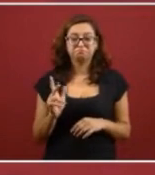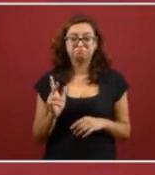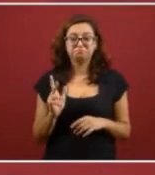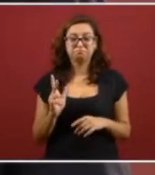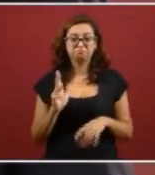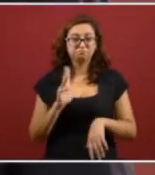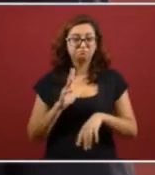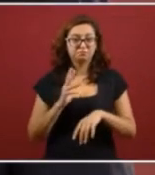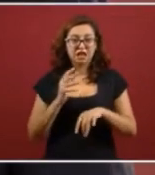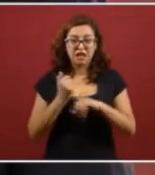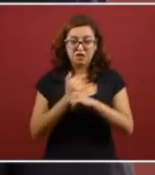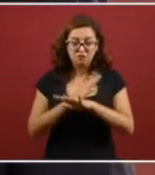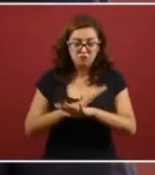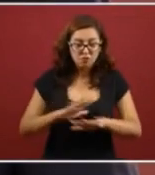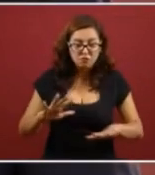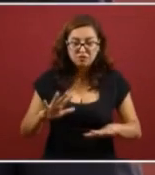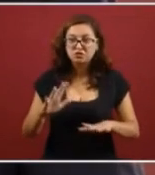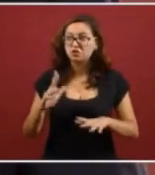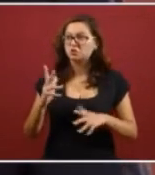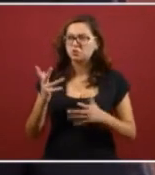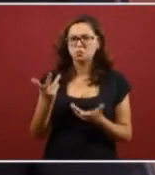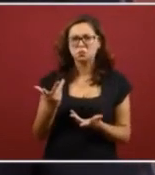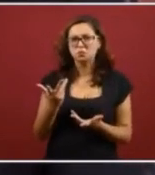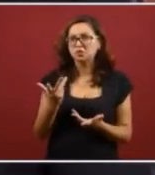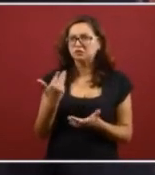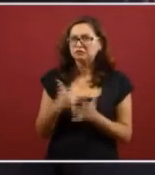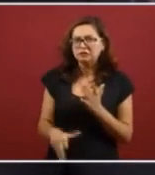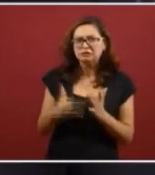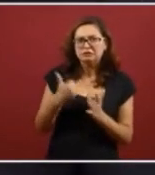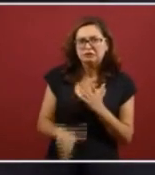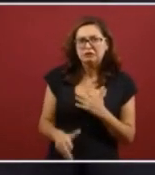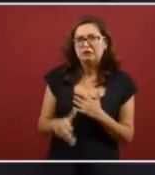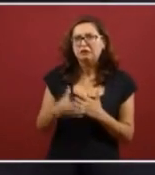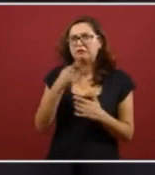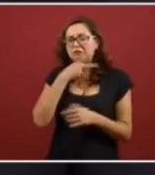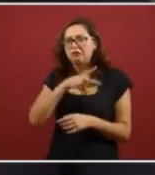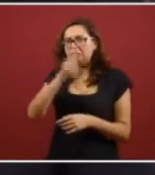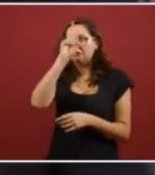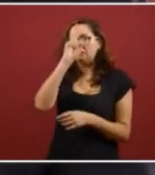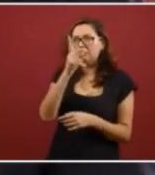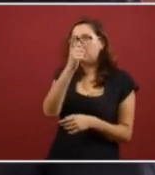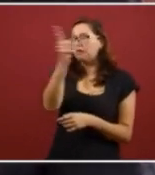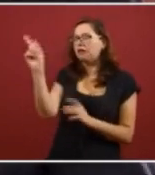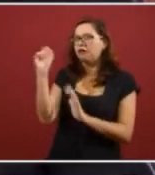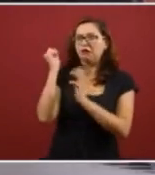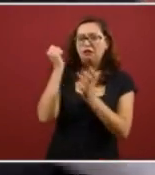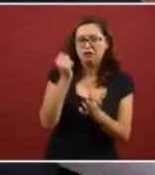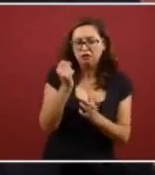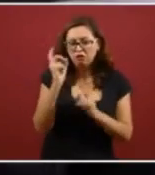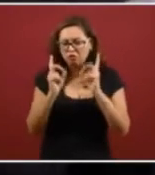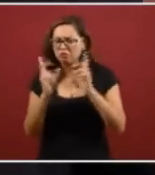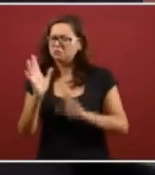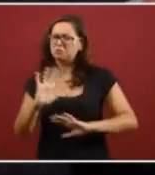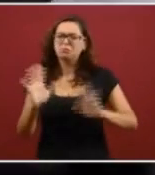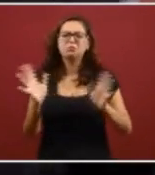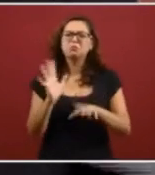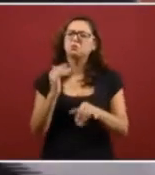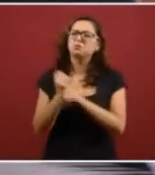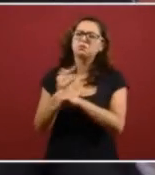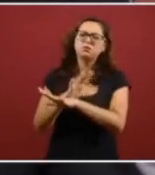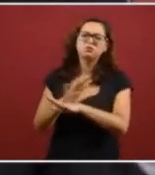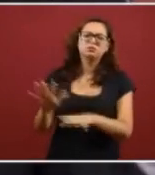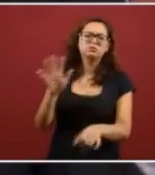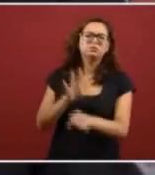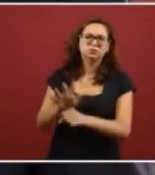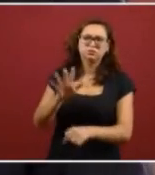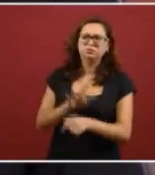de información. A lack of information. Están muy bien informados. Yes, they are very well informed. And I'm explaining